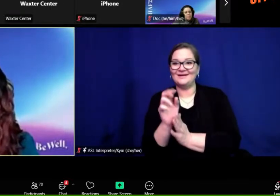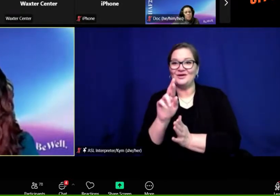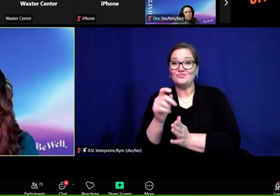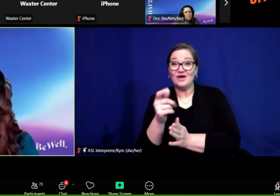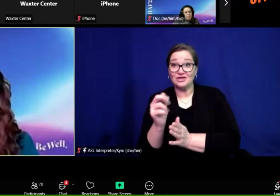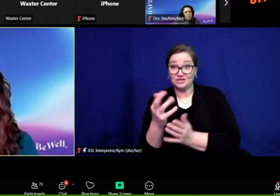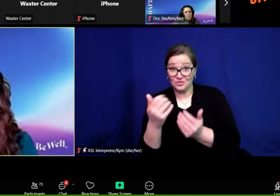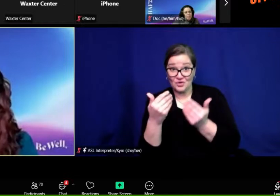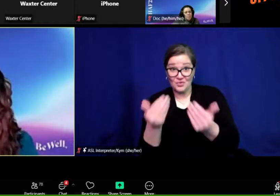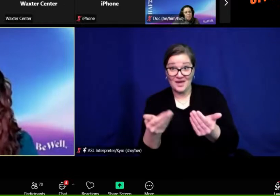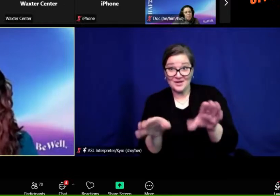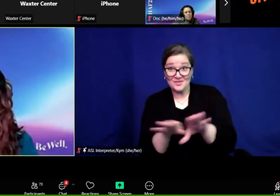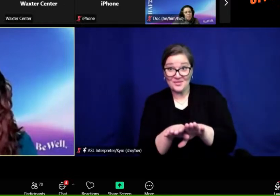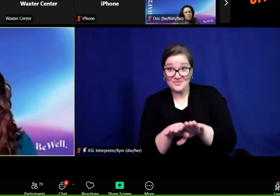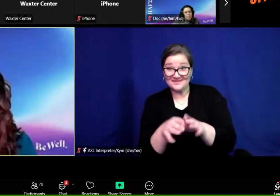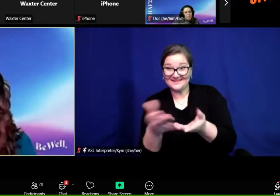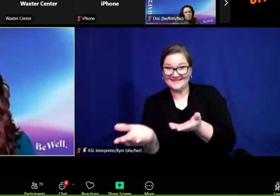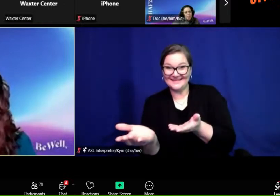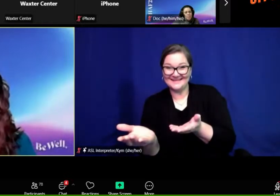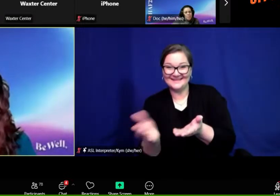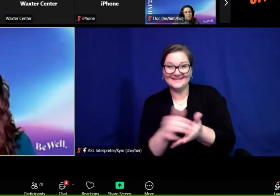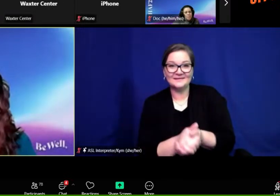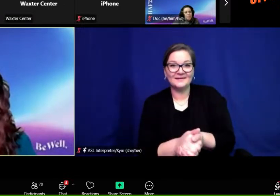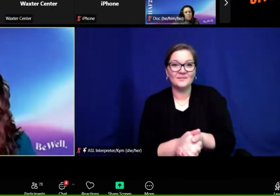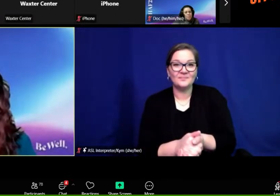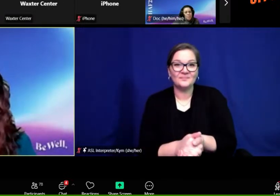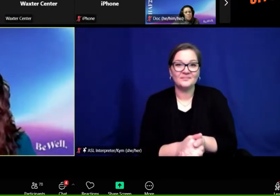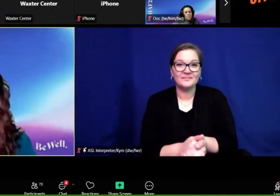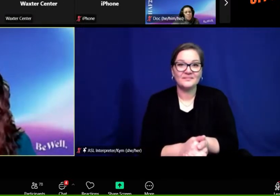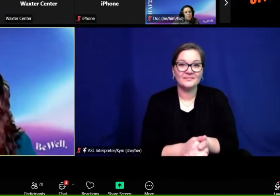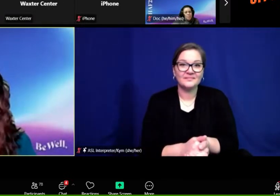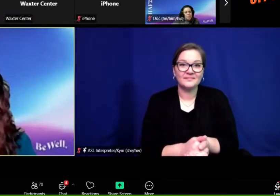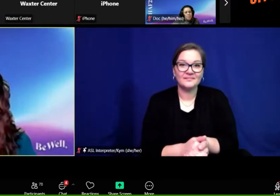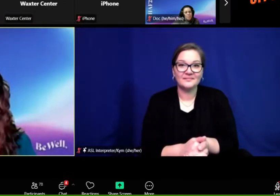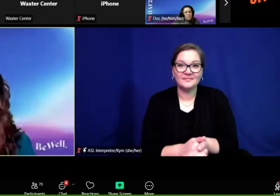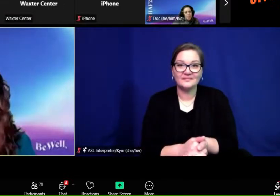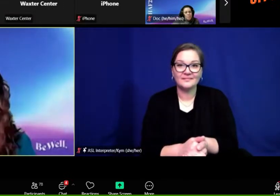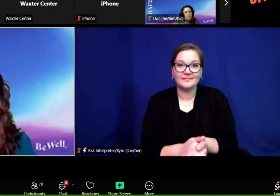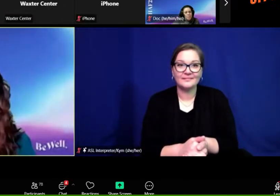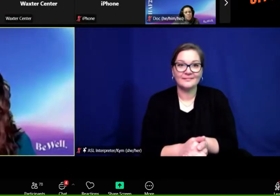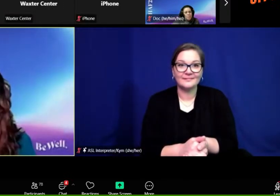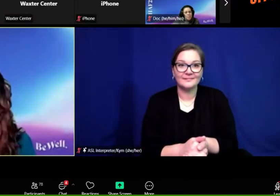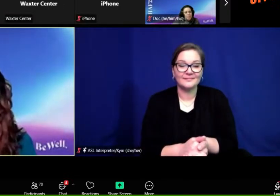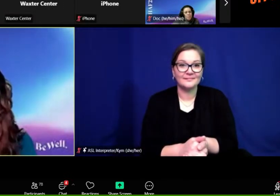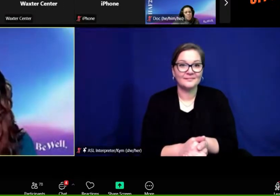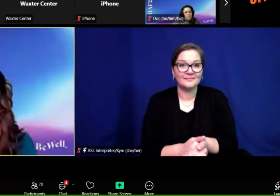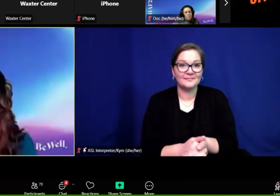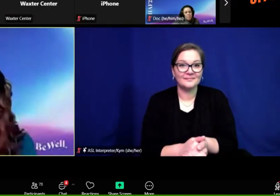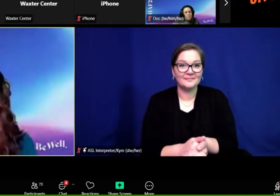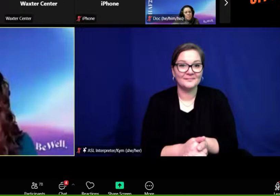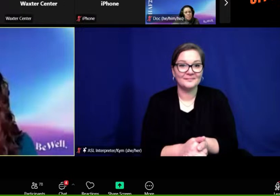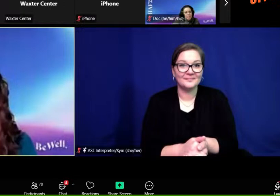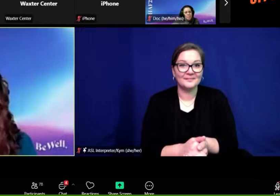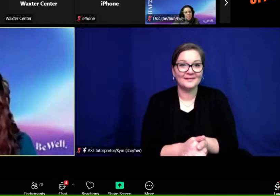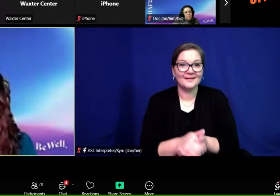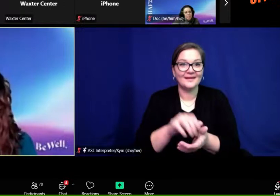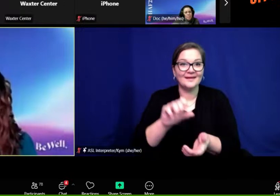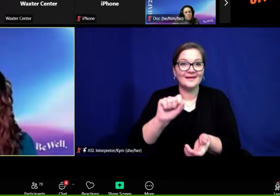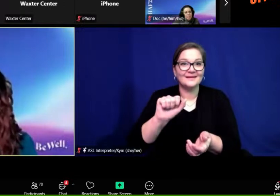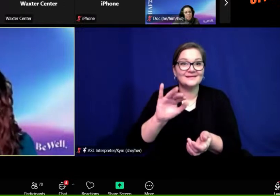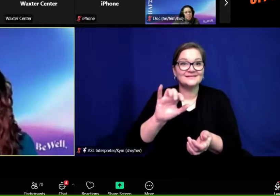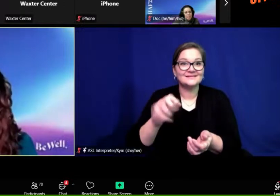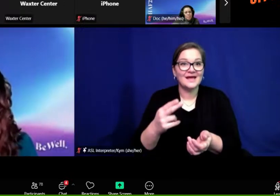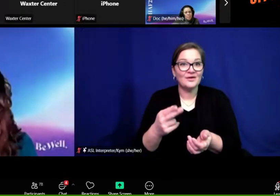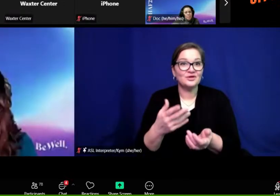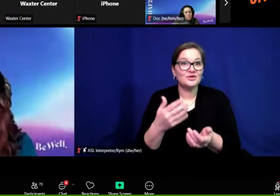you want to give us a closing thought? And Sarah, cue up our